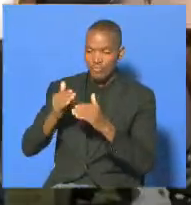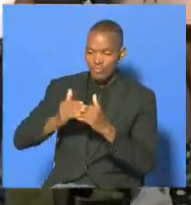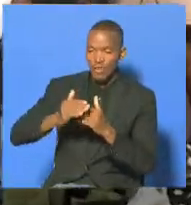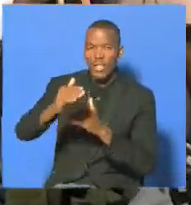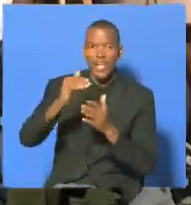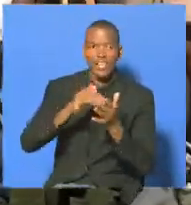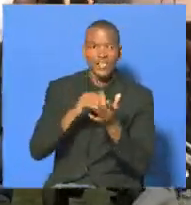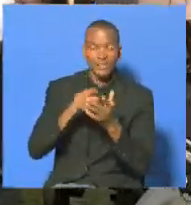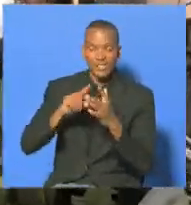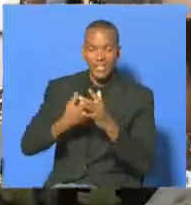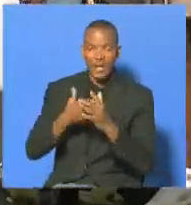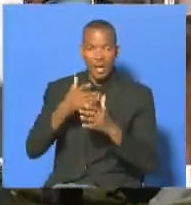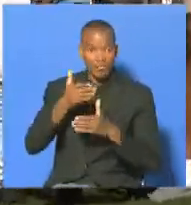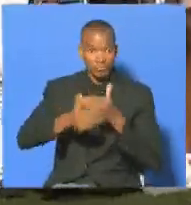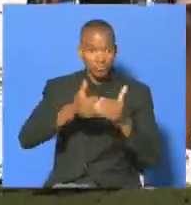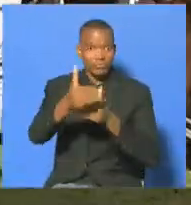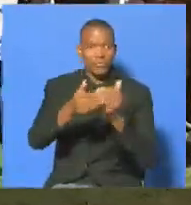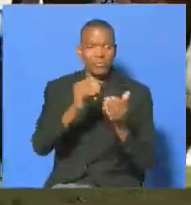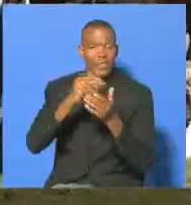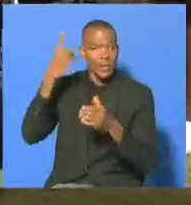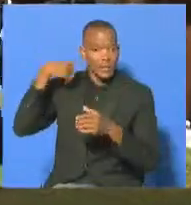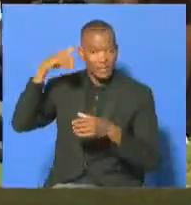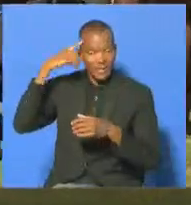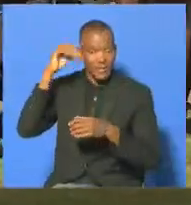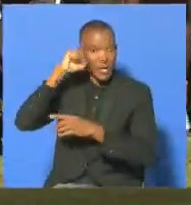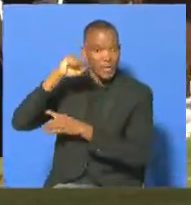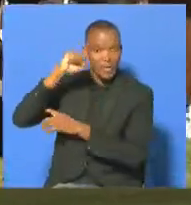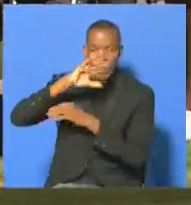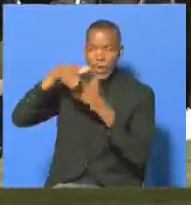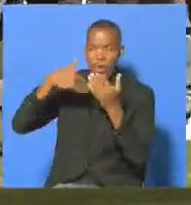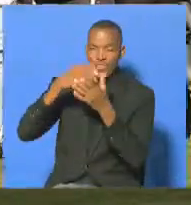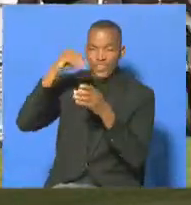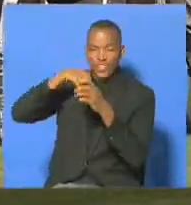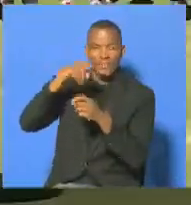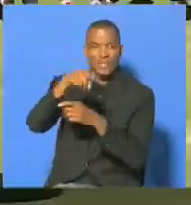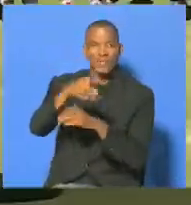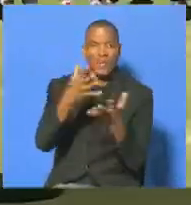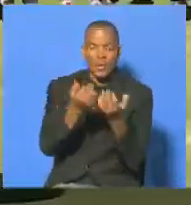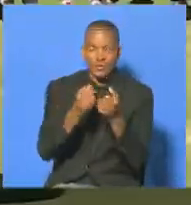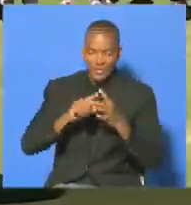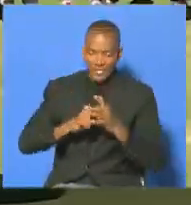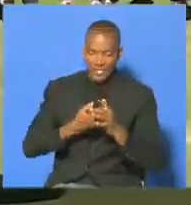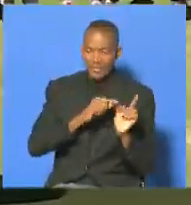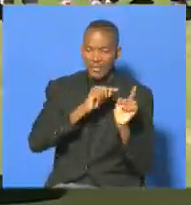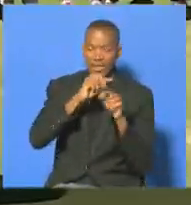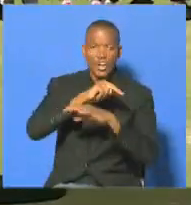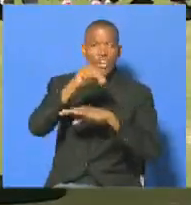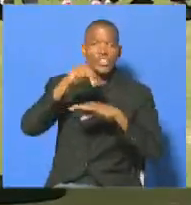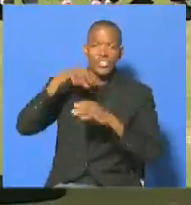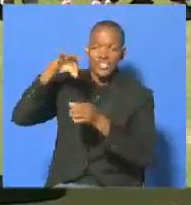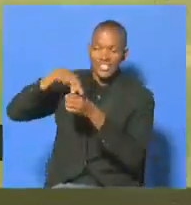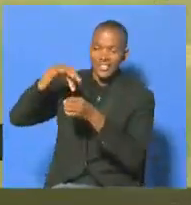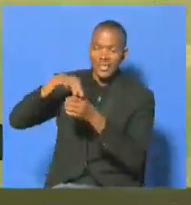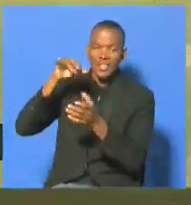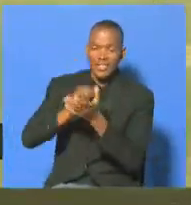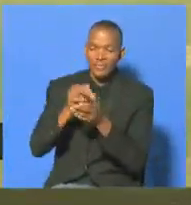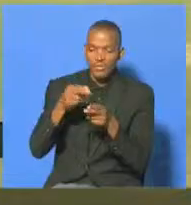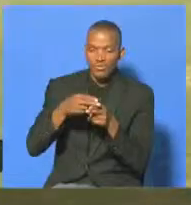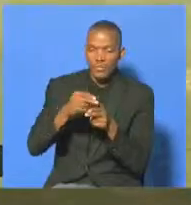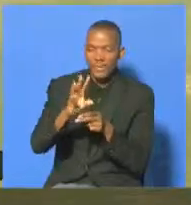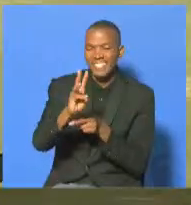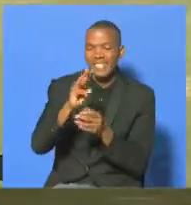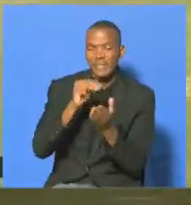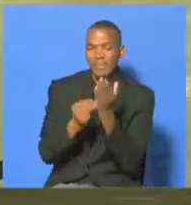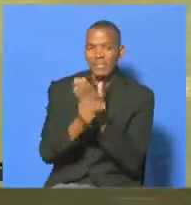the race is heating up as political parties are gearing up for the national elections, which are just 6 months